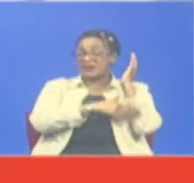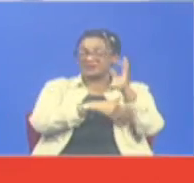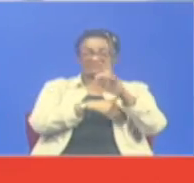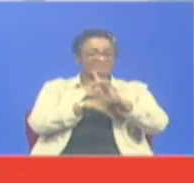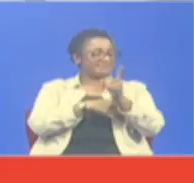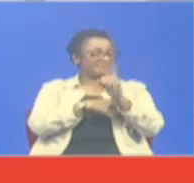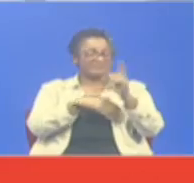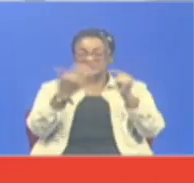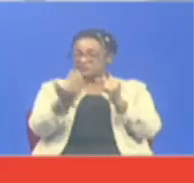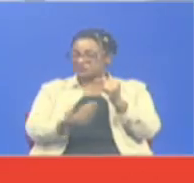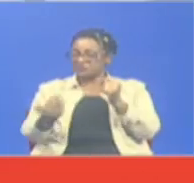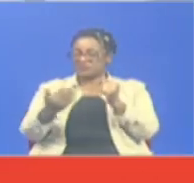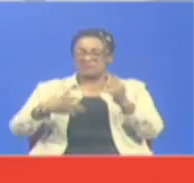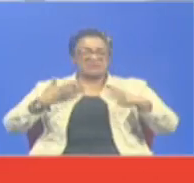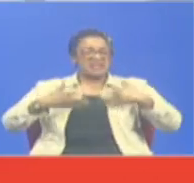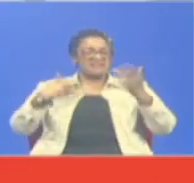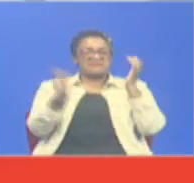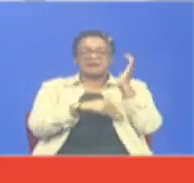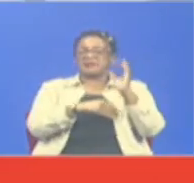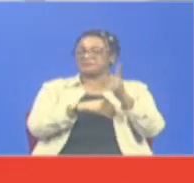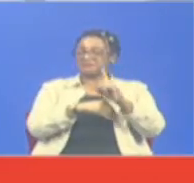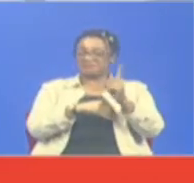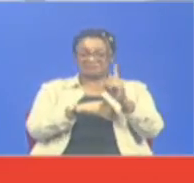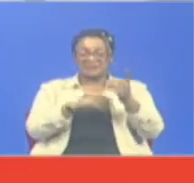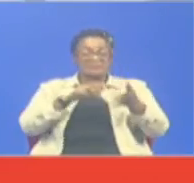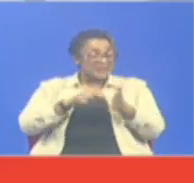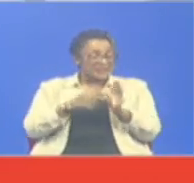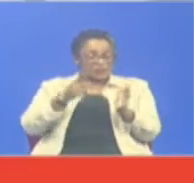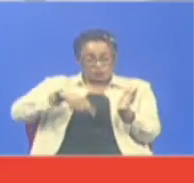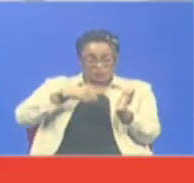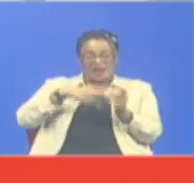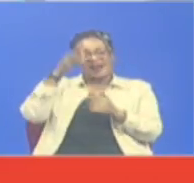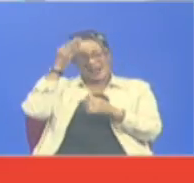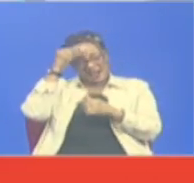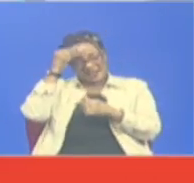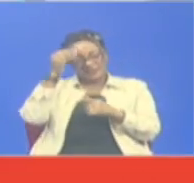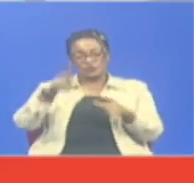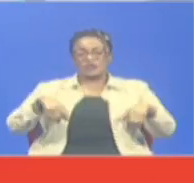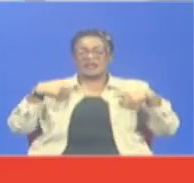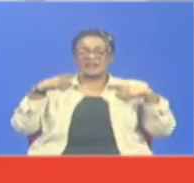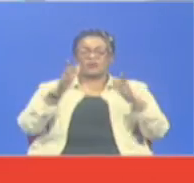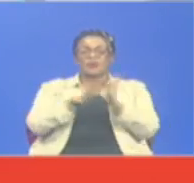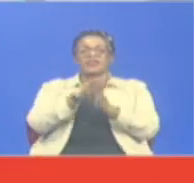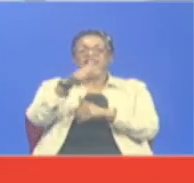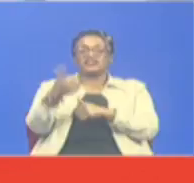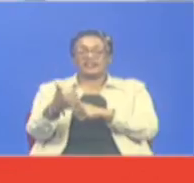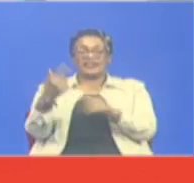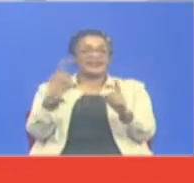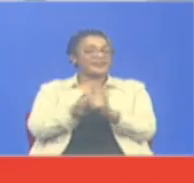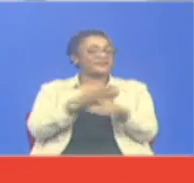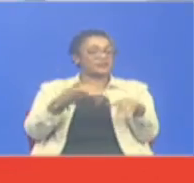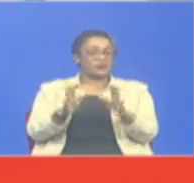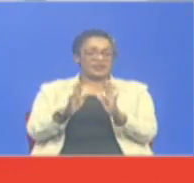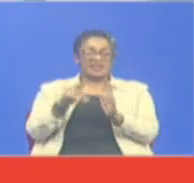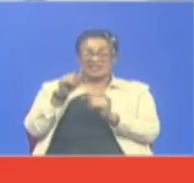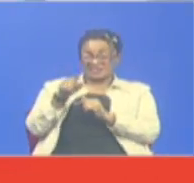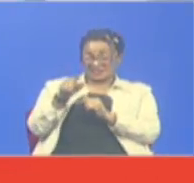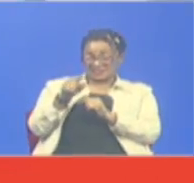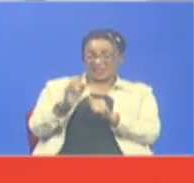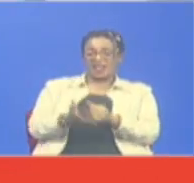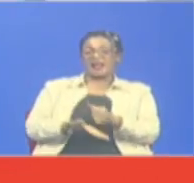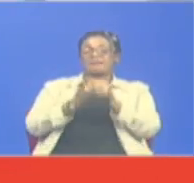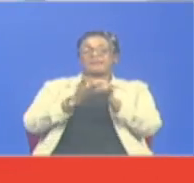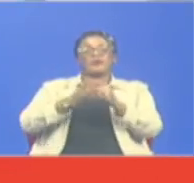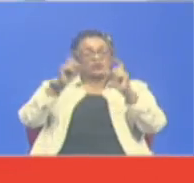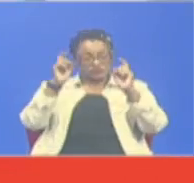are misbehaving. Mm-hmm. It is that we are learning to live with each other in a different way. So maybe that is the help that we should be given,